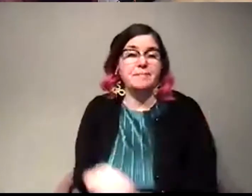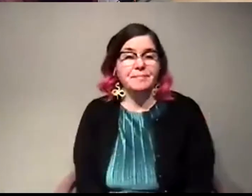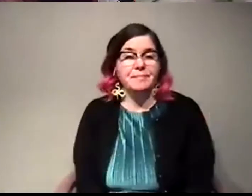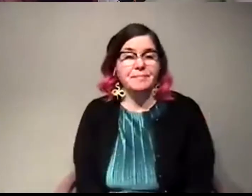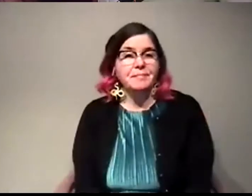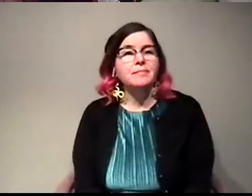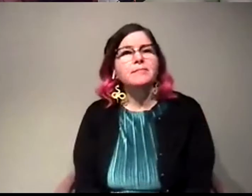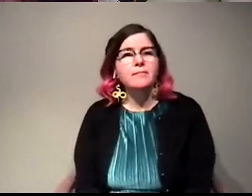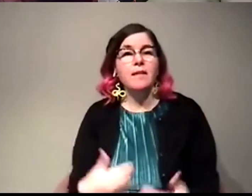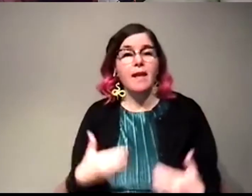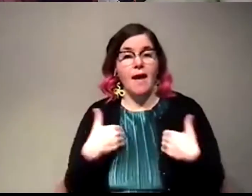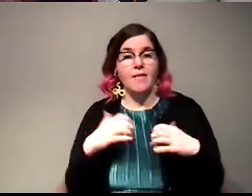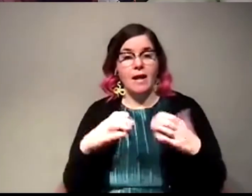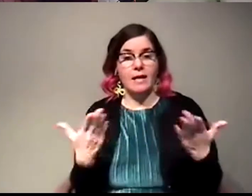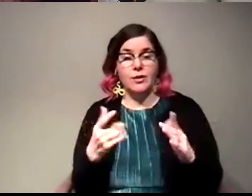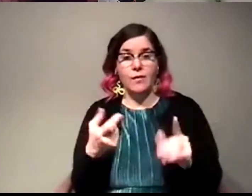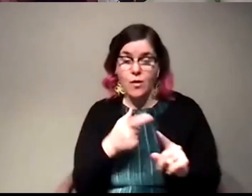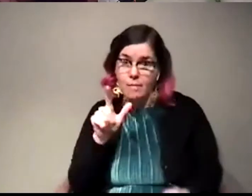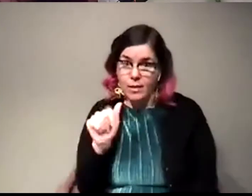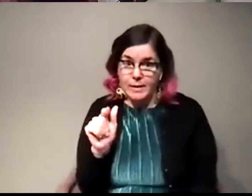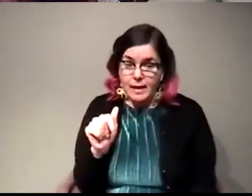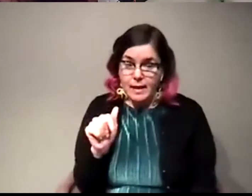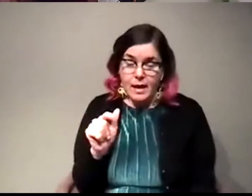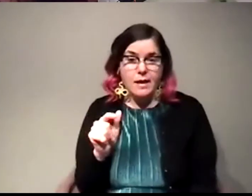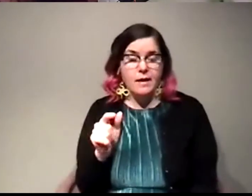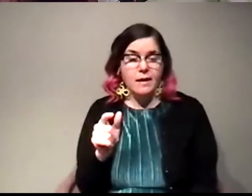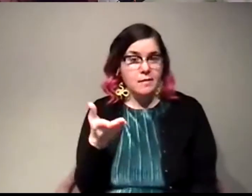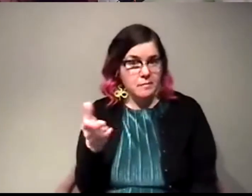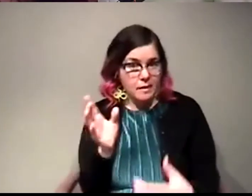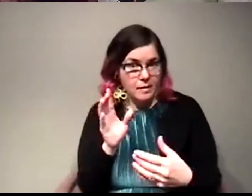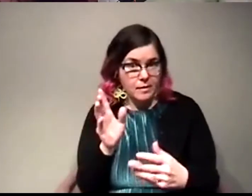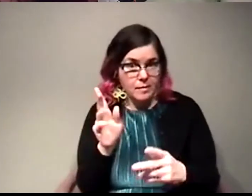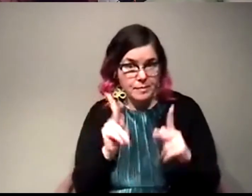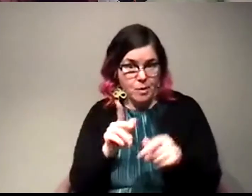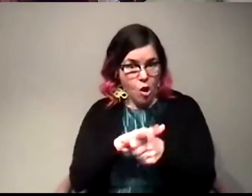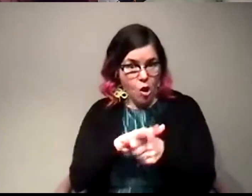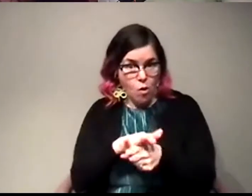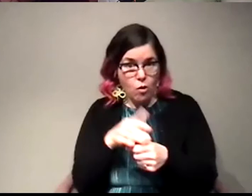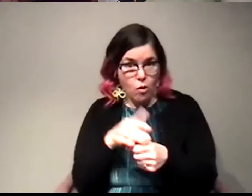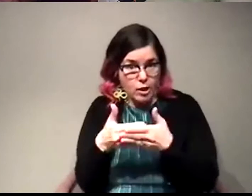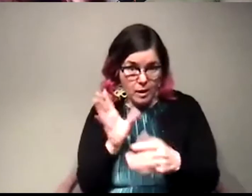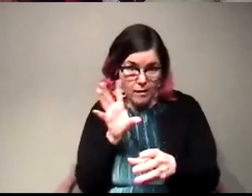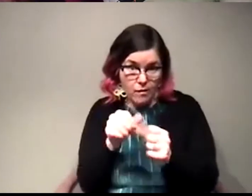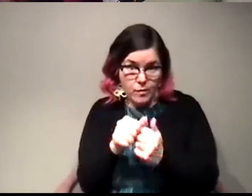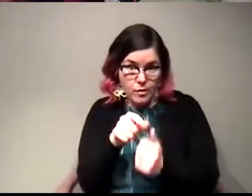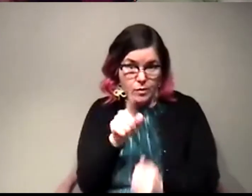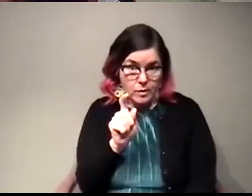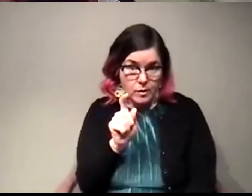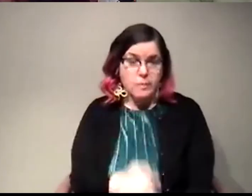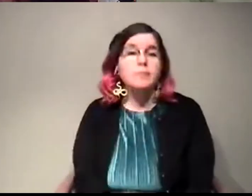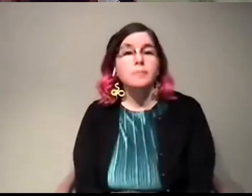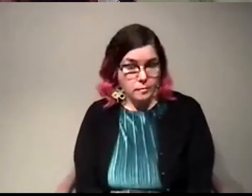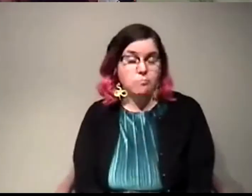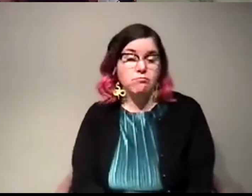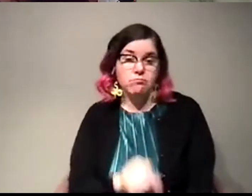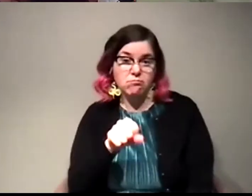class here from Louisiana. Is there a way for folks that are local to you to get involved with you? Yes, actually, I would be happy